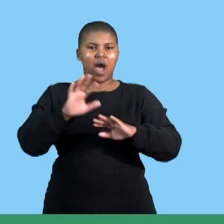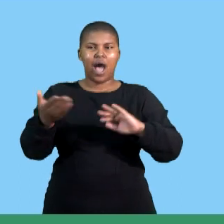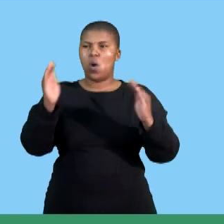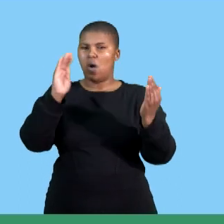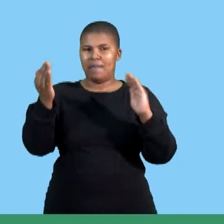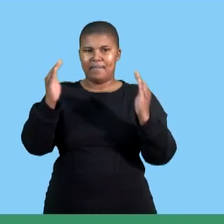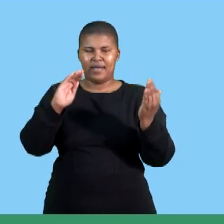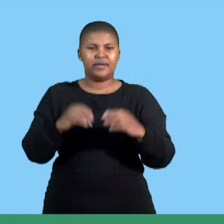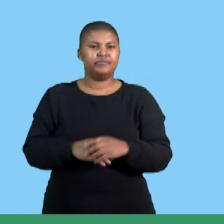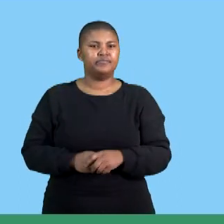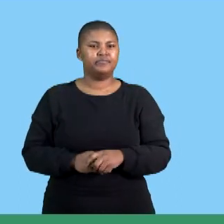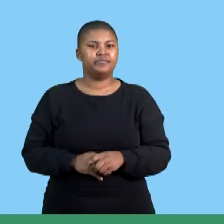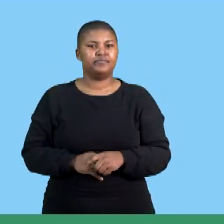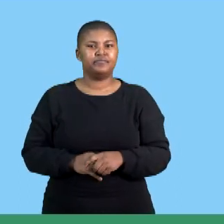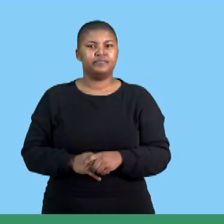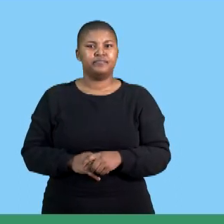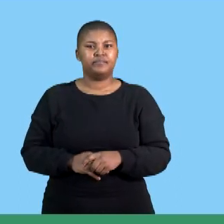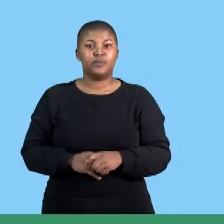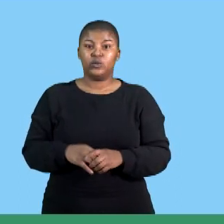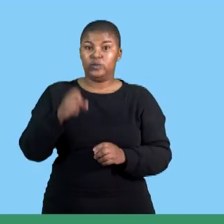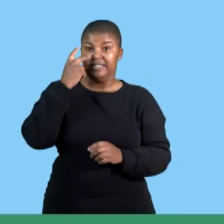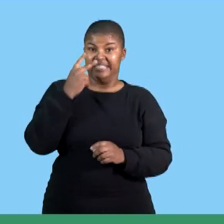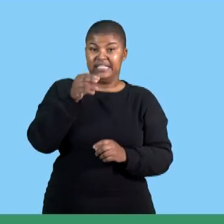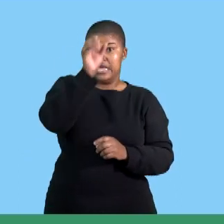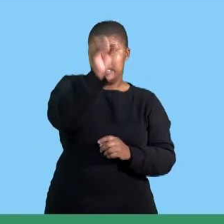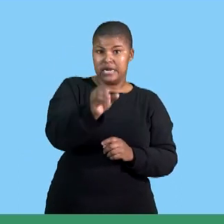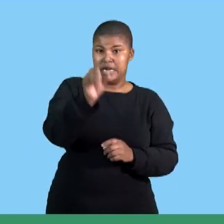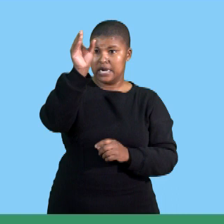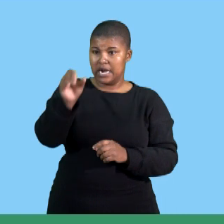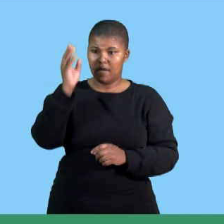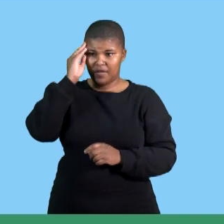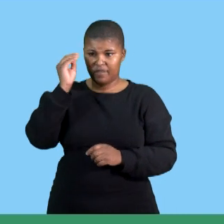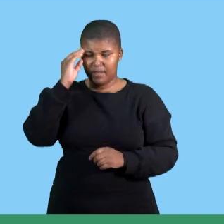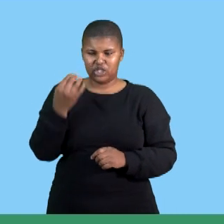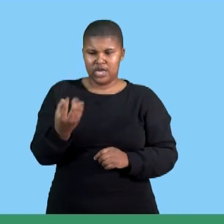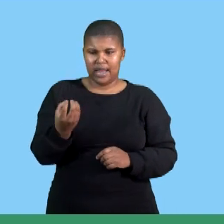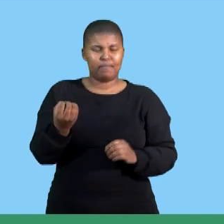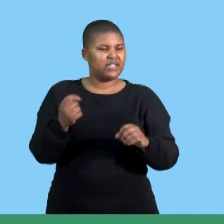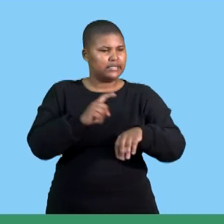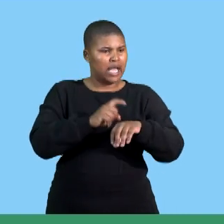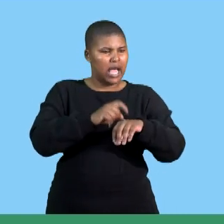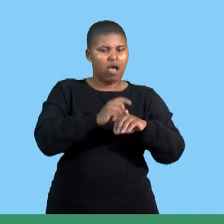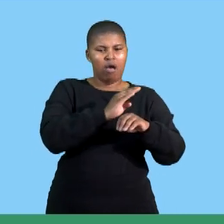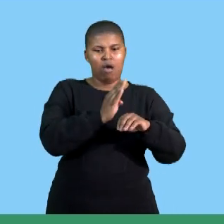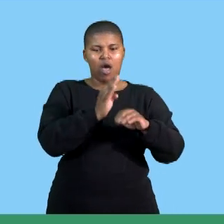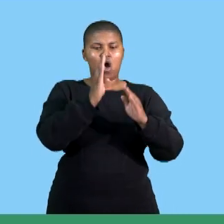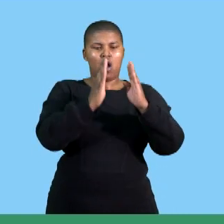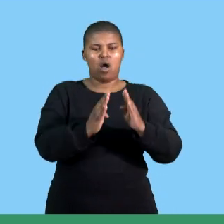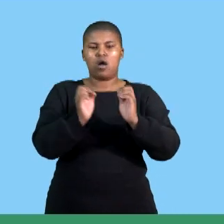related. They are useful when one wants to compare data over a period of